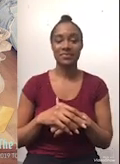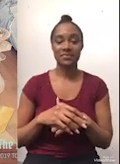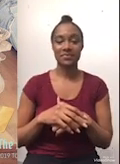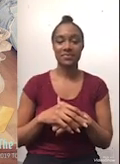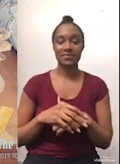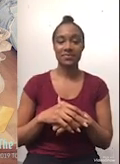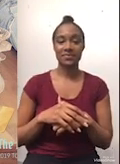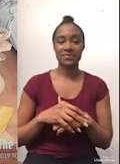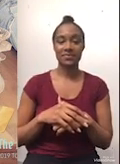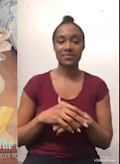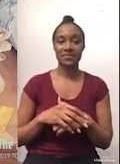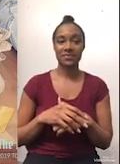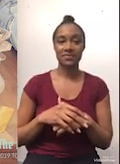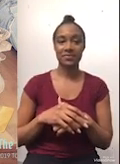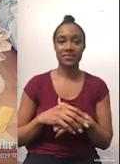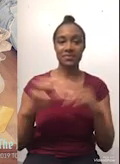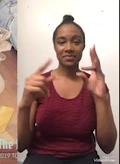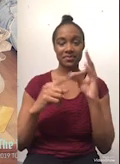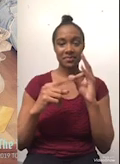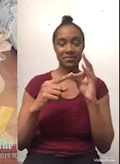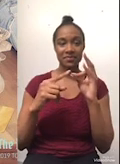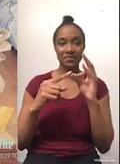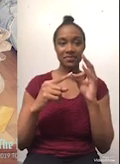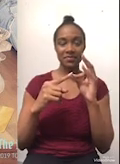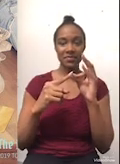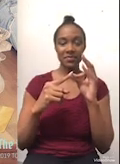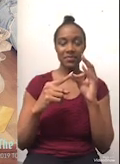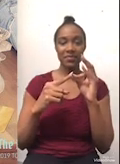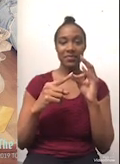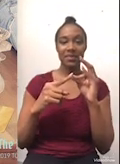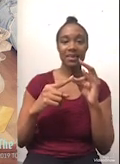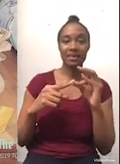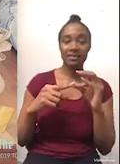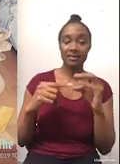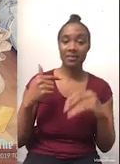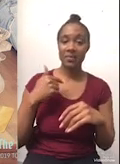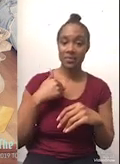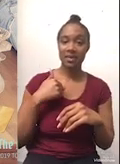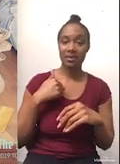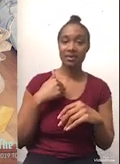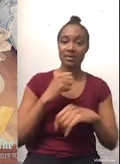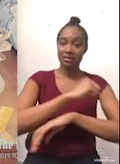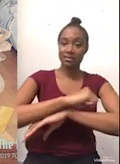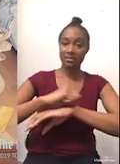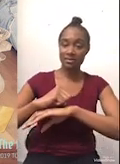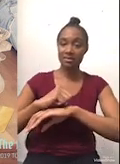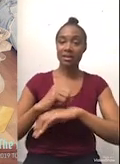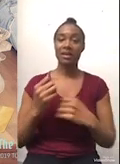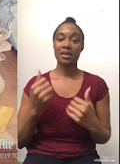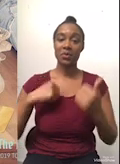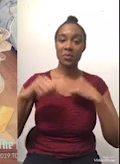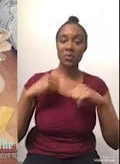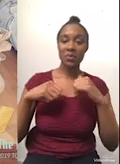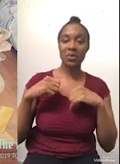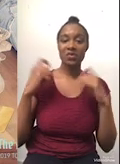-year festival and loved the experience. That's how I decided to become an idol. Xiao, Huani, I was a trainee